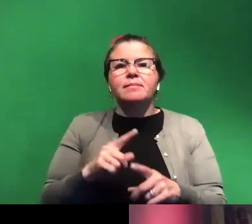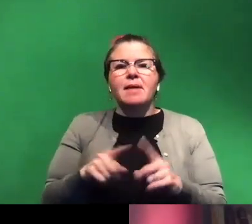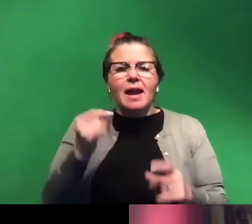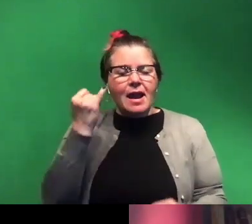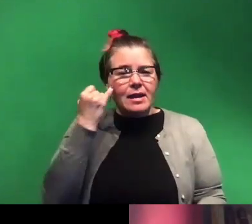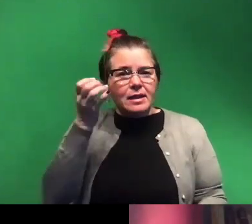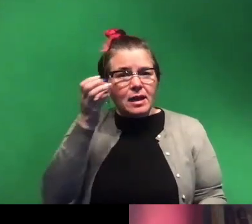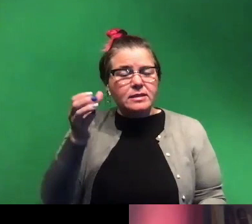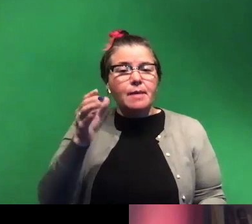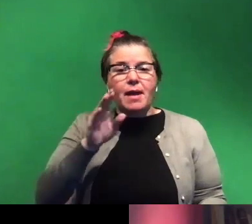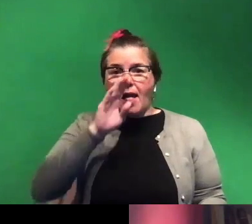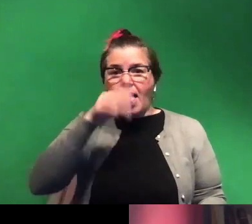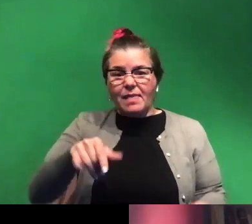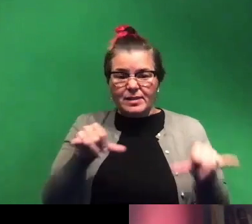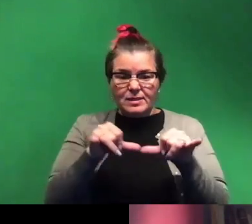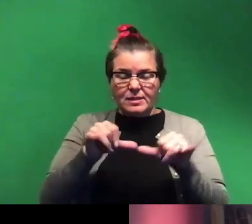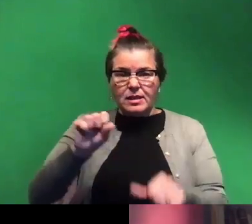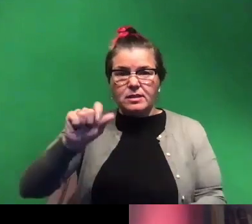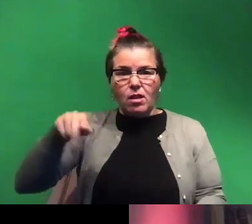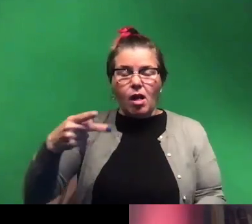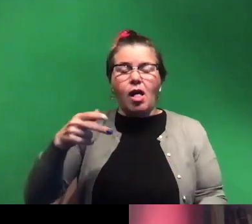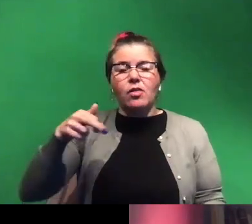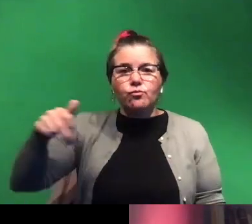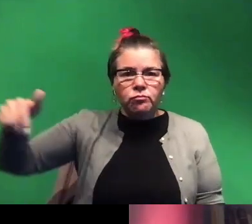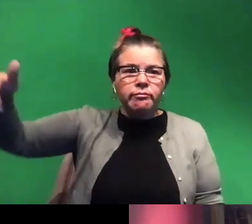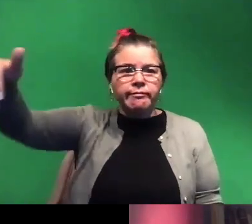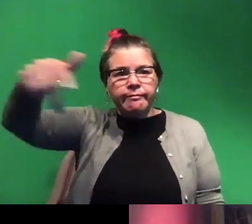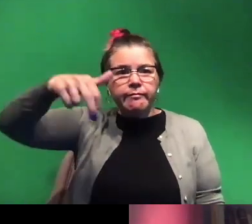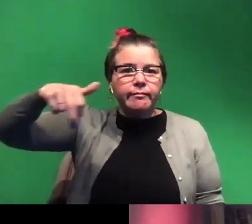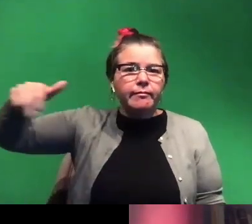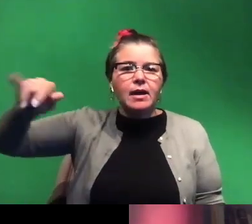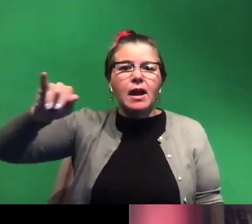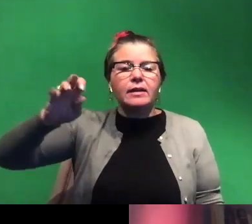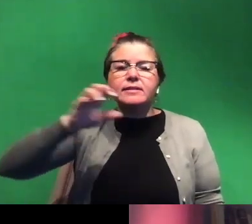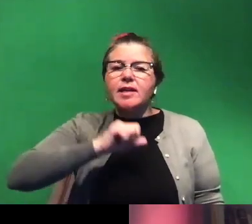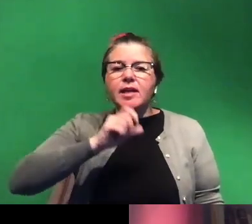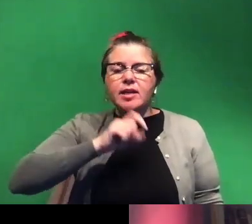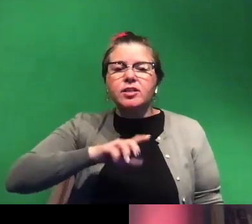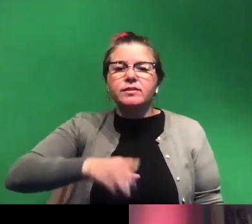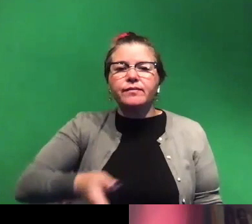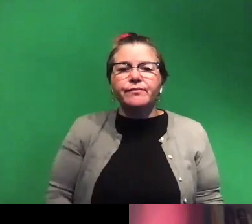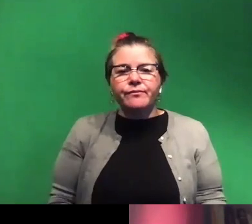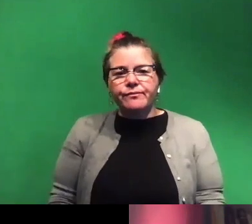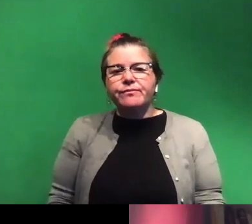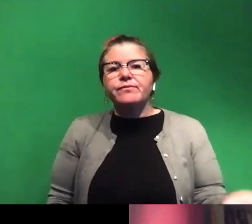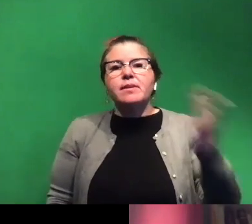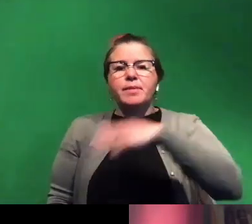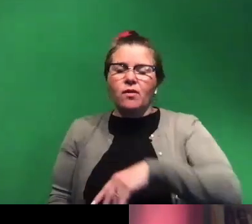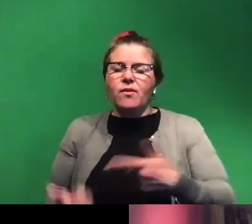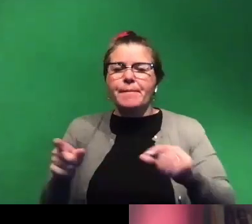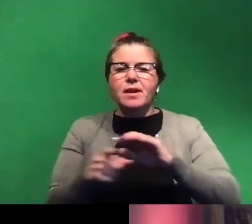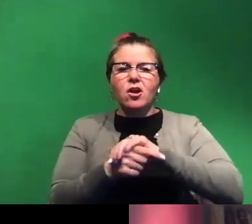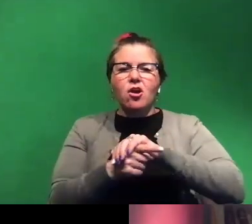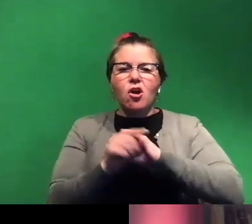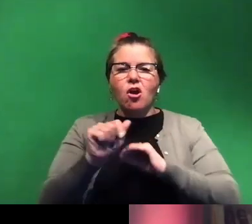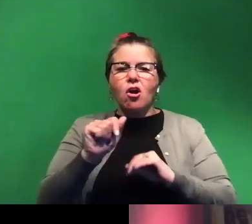like an elephant-sized sloth, was roaming around the Ice Age world, flipping over giant armadillos and things and using